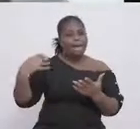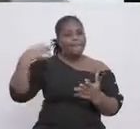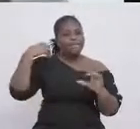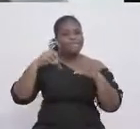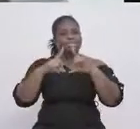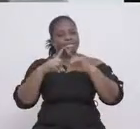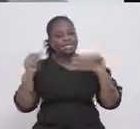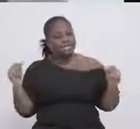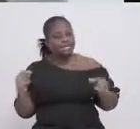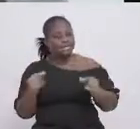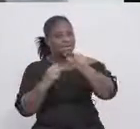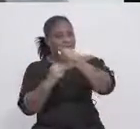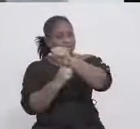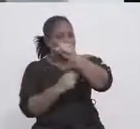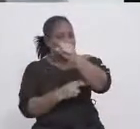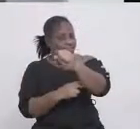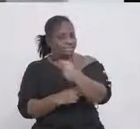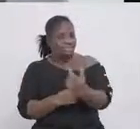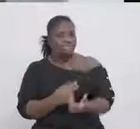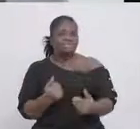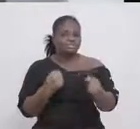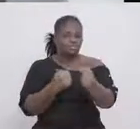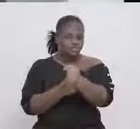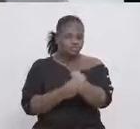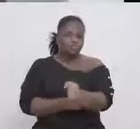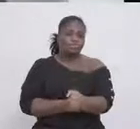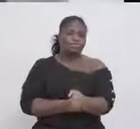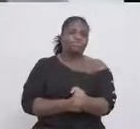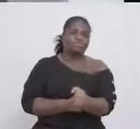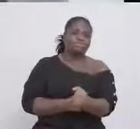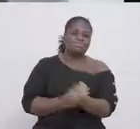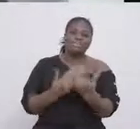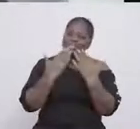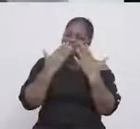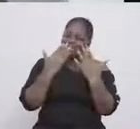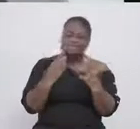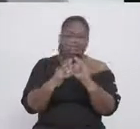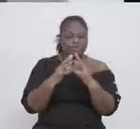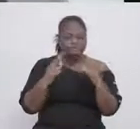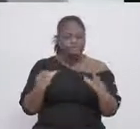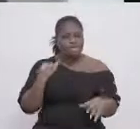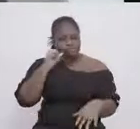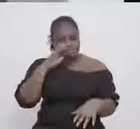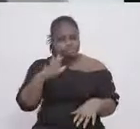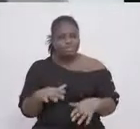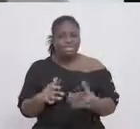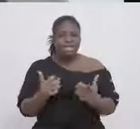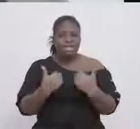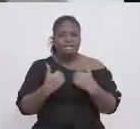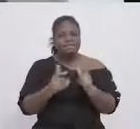Foundation with support from Meltwater. And that's all we have time for. Thank you, ladies. Have a great one.